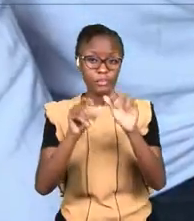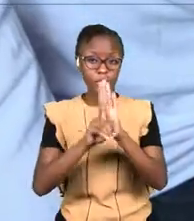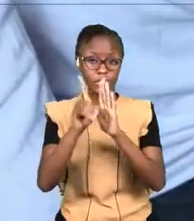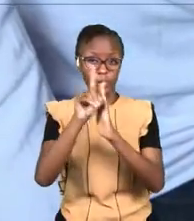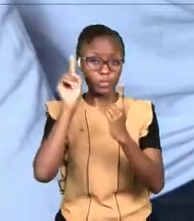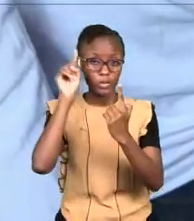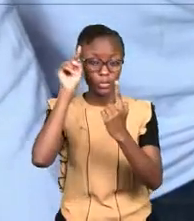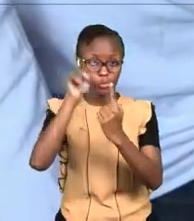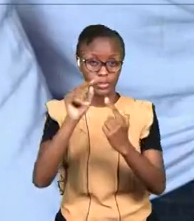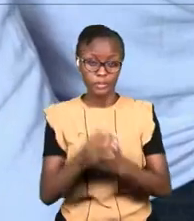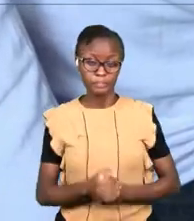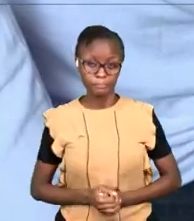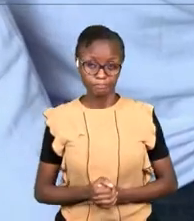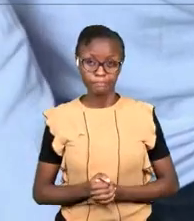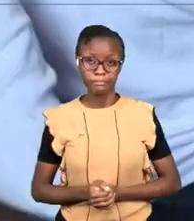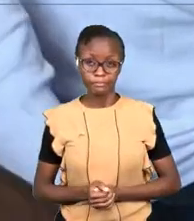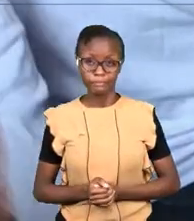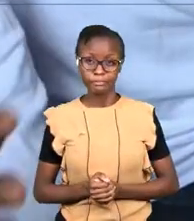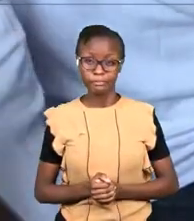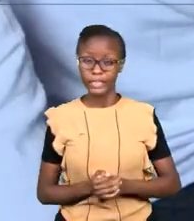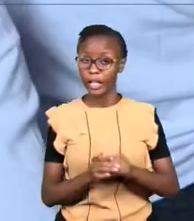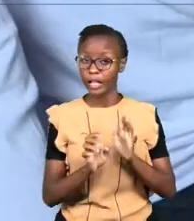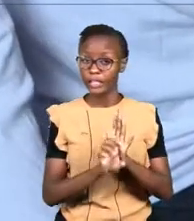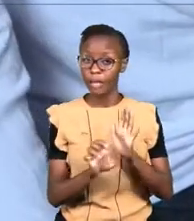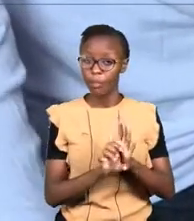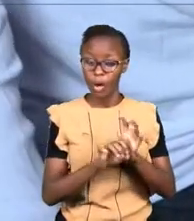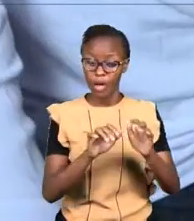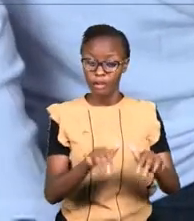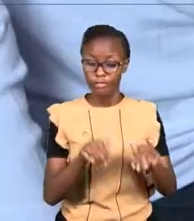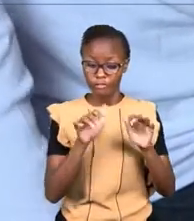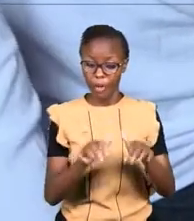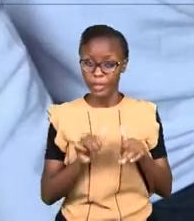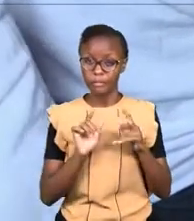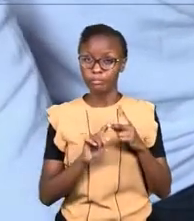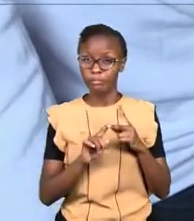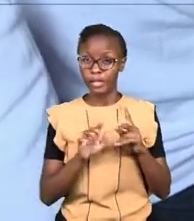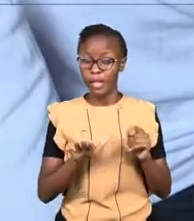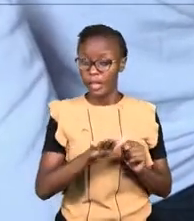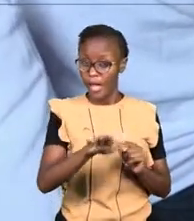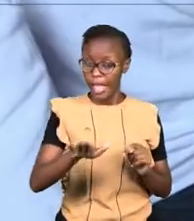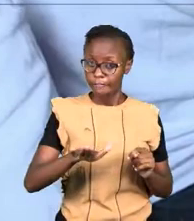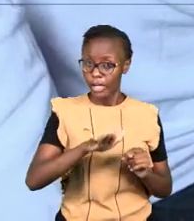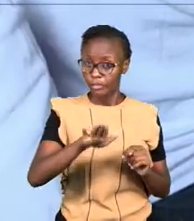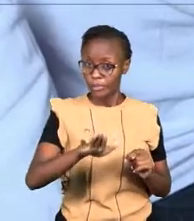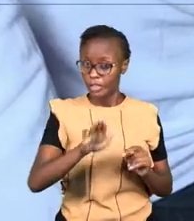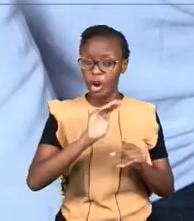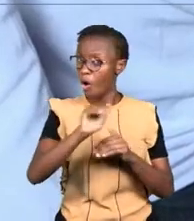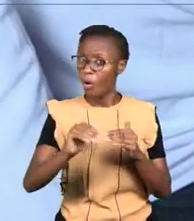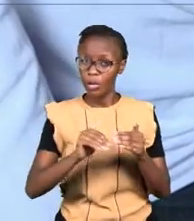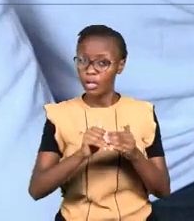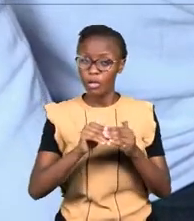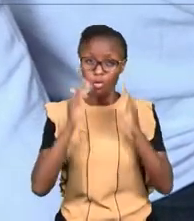Tumeaddress sawasawa, kilimo, hata mazingira kwa jumla, tumeaddress sawasawa. So we are based